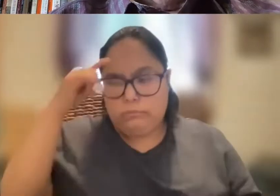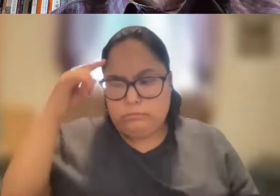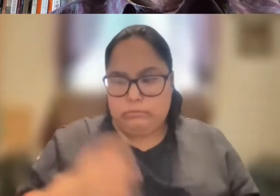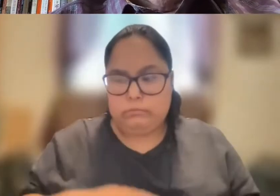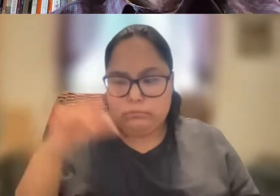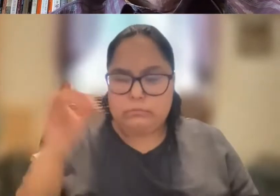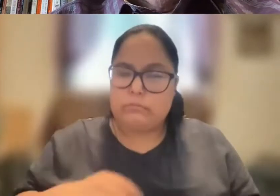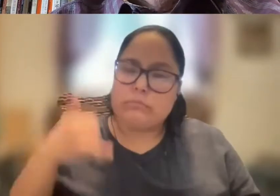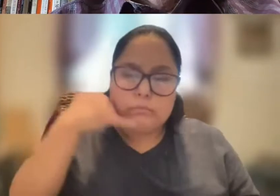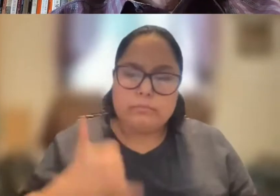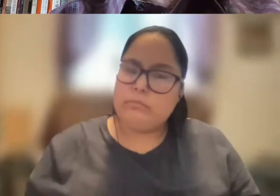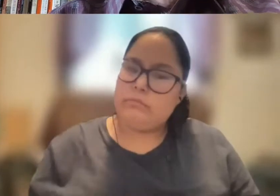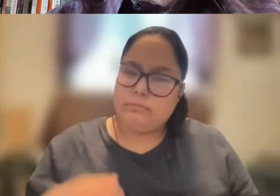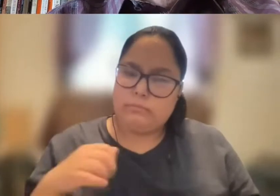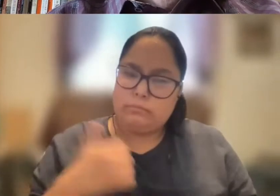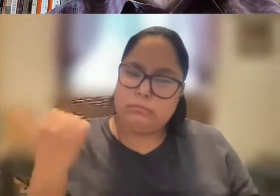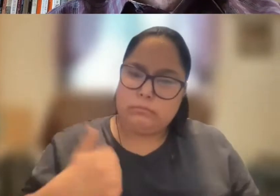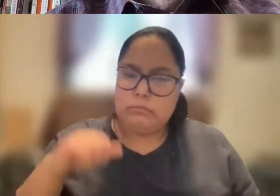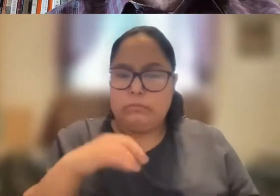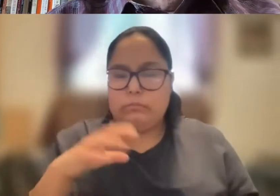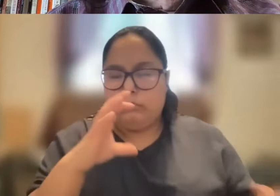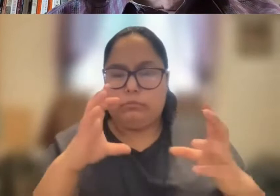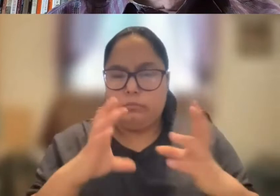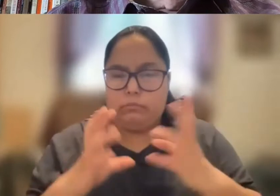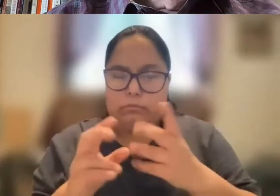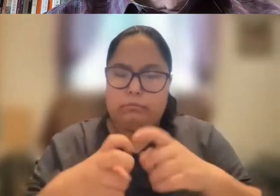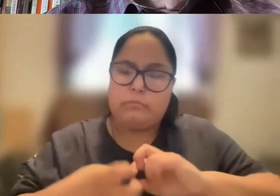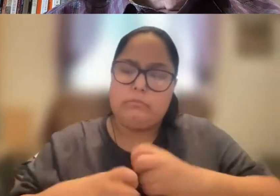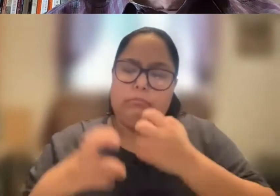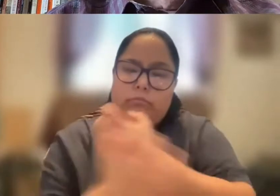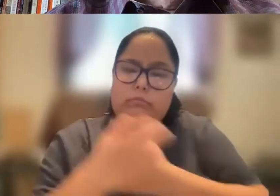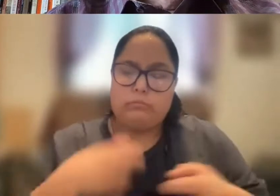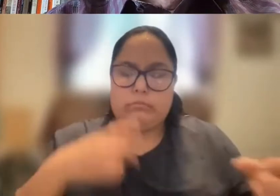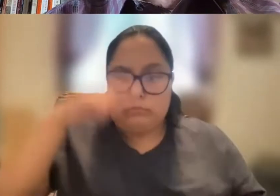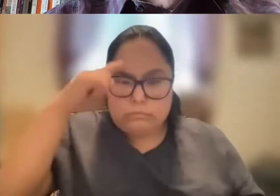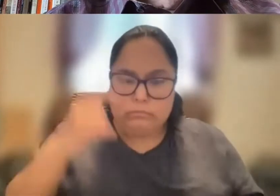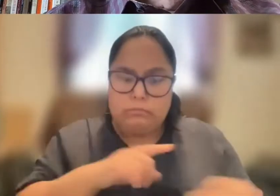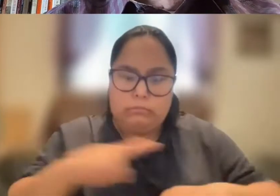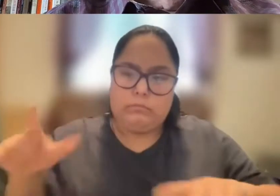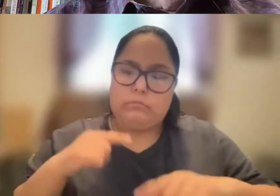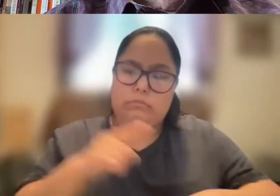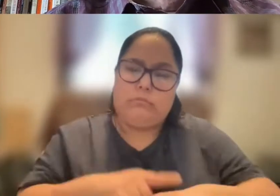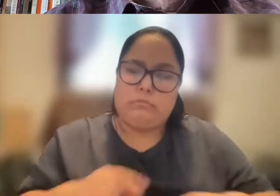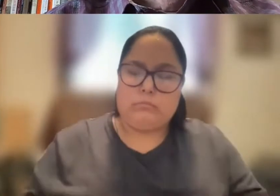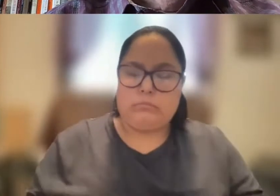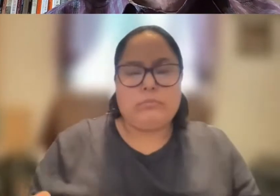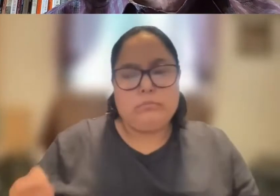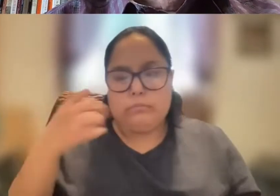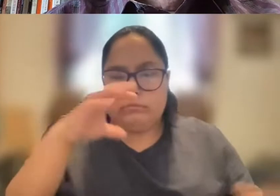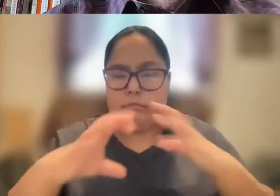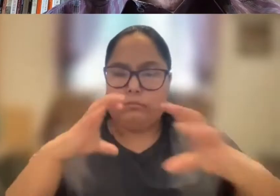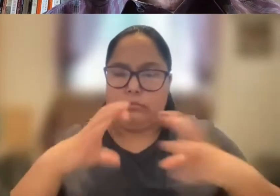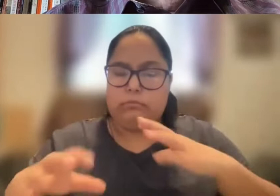phones. So it was still a challenge to think that after all that time, I still can't